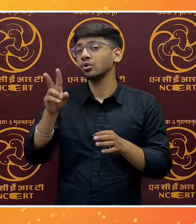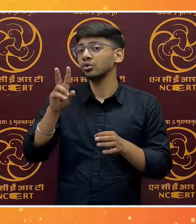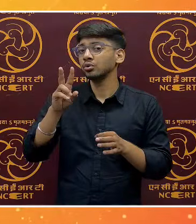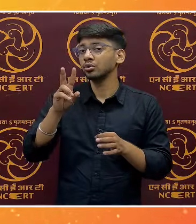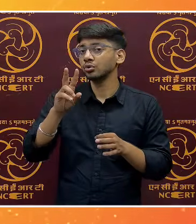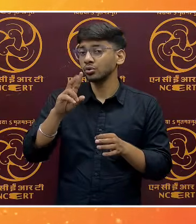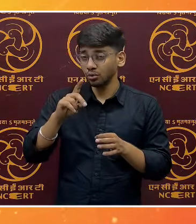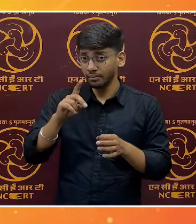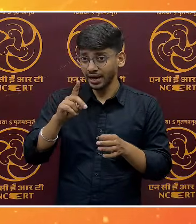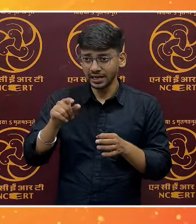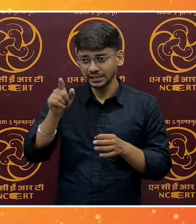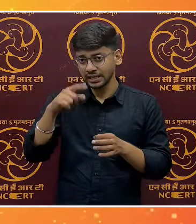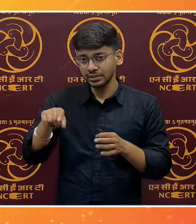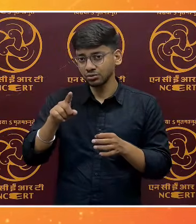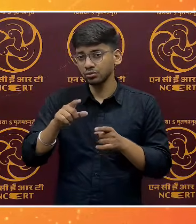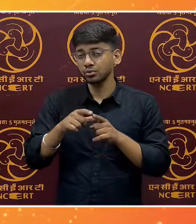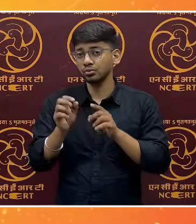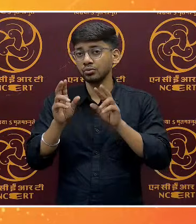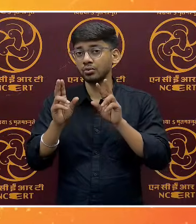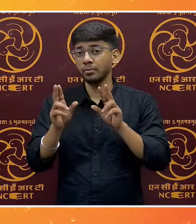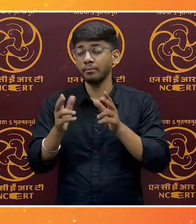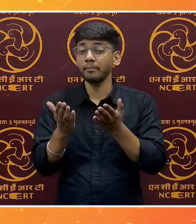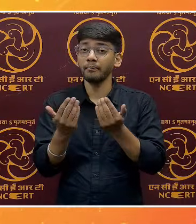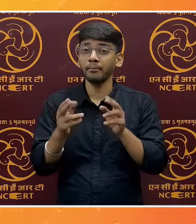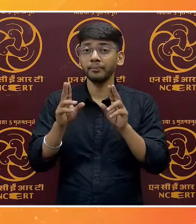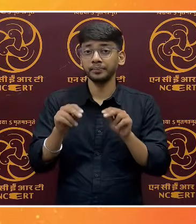question again. So